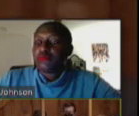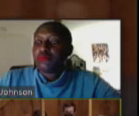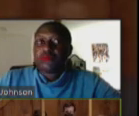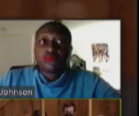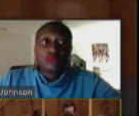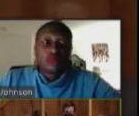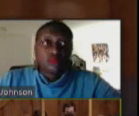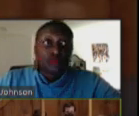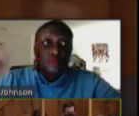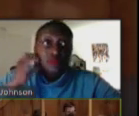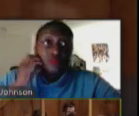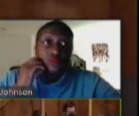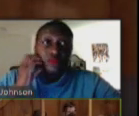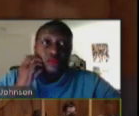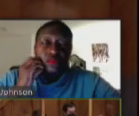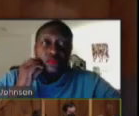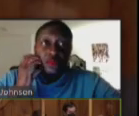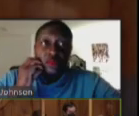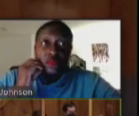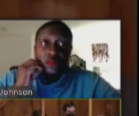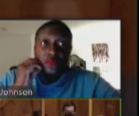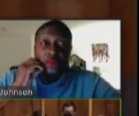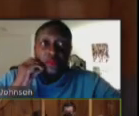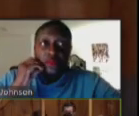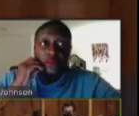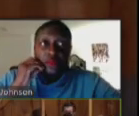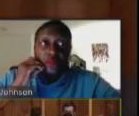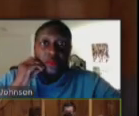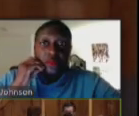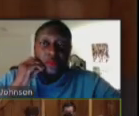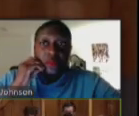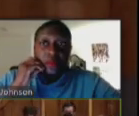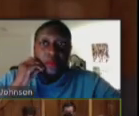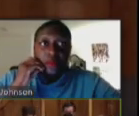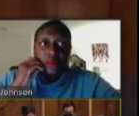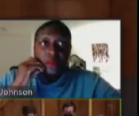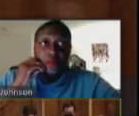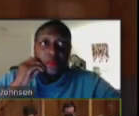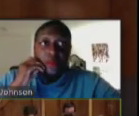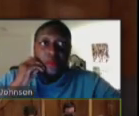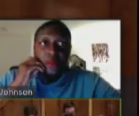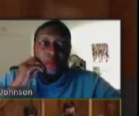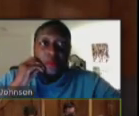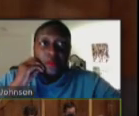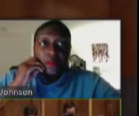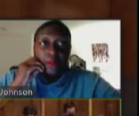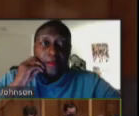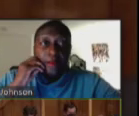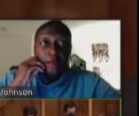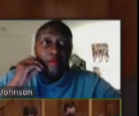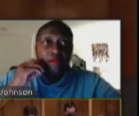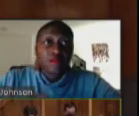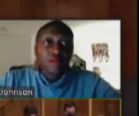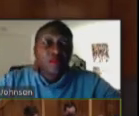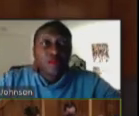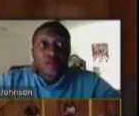is way outside the city's purview. As an individual commissioner, you should absolutely feel free to write that letter.